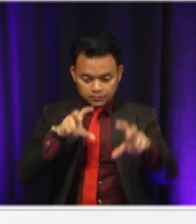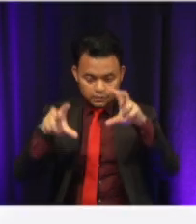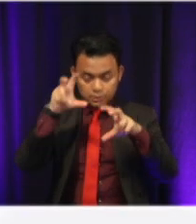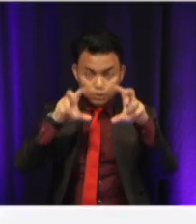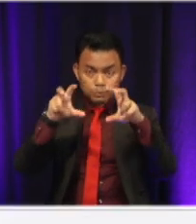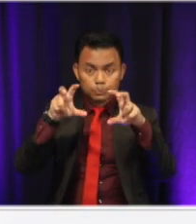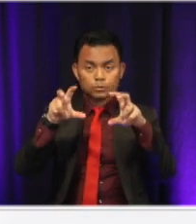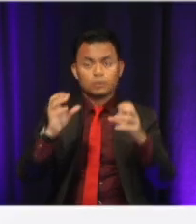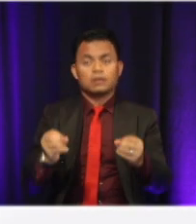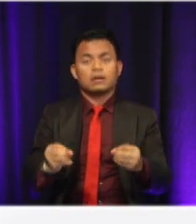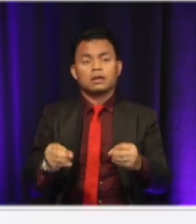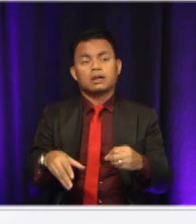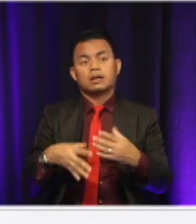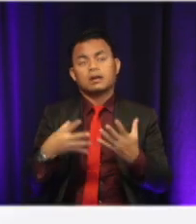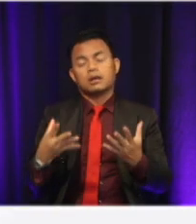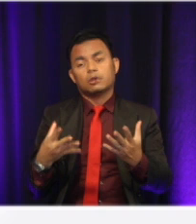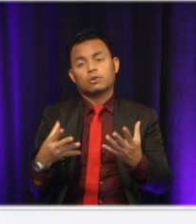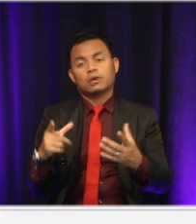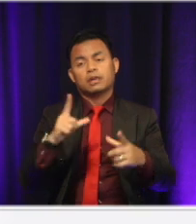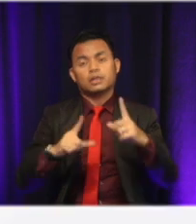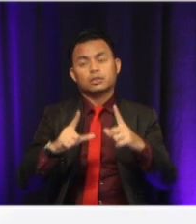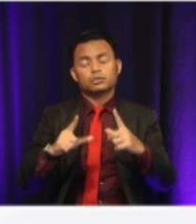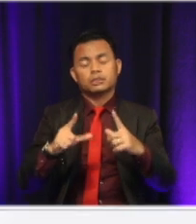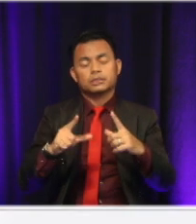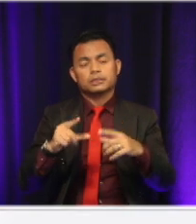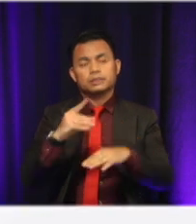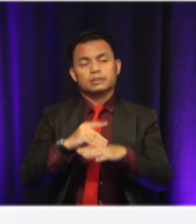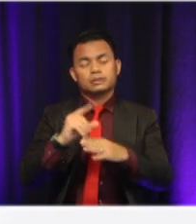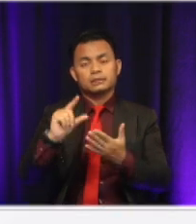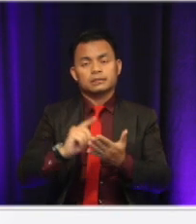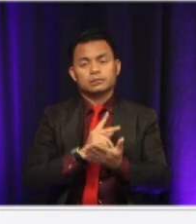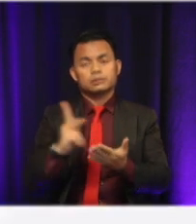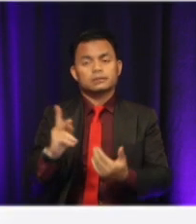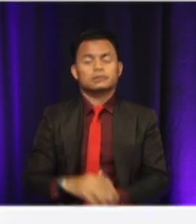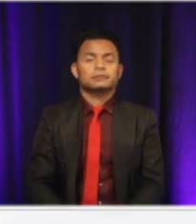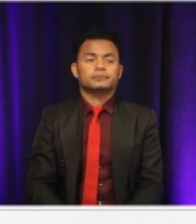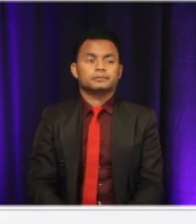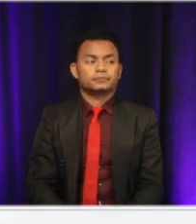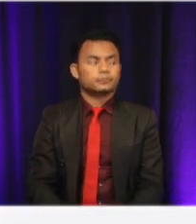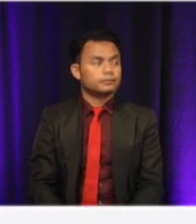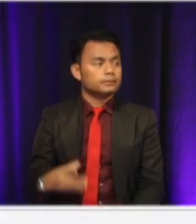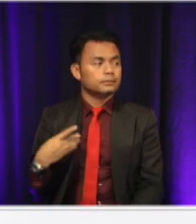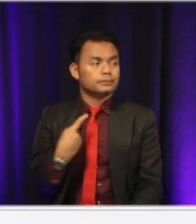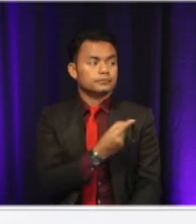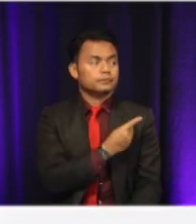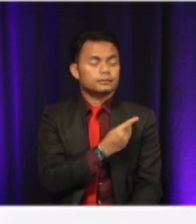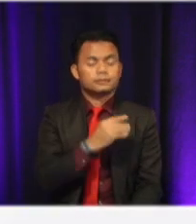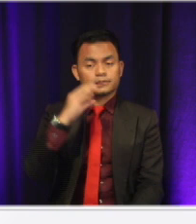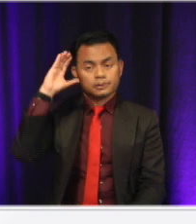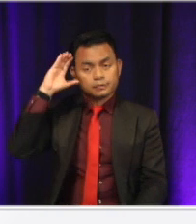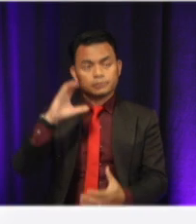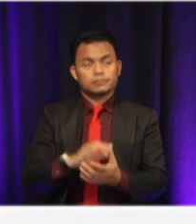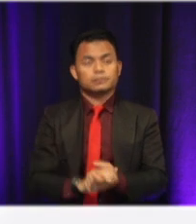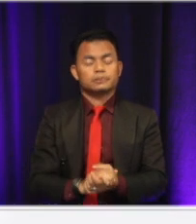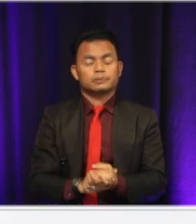in the poem shows nature's comforting qualities. We believe that nature is